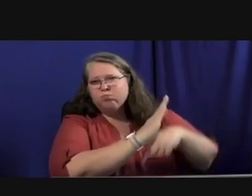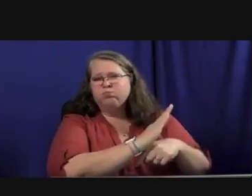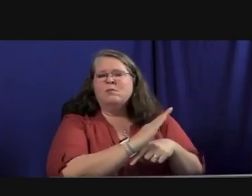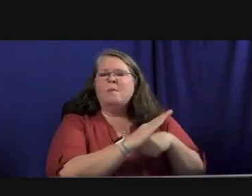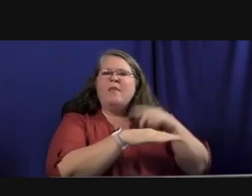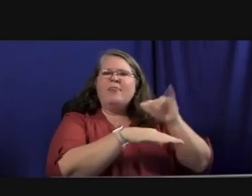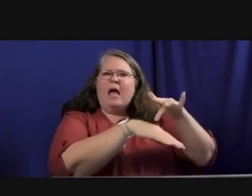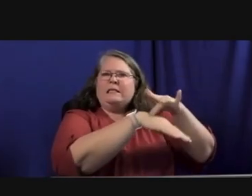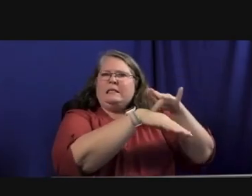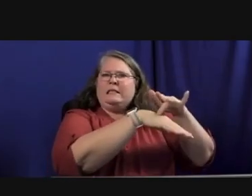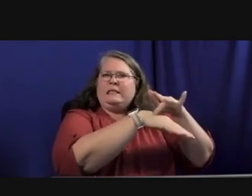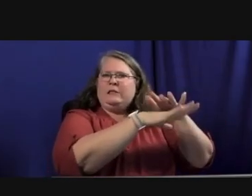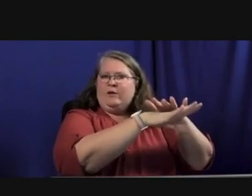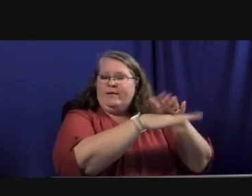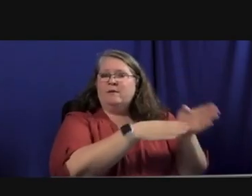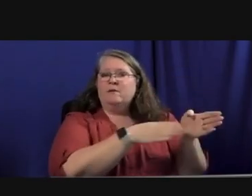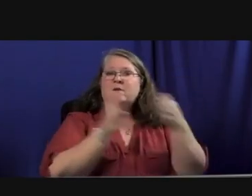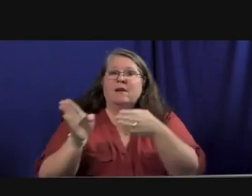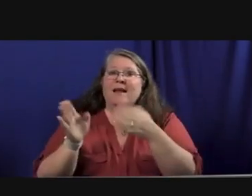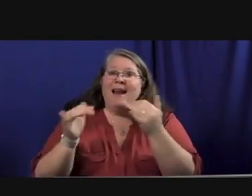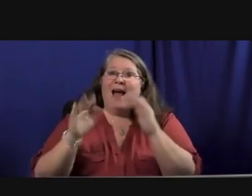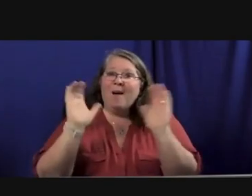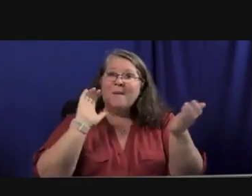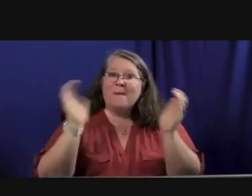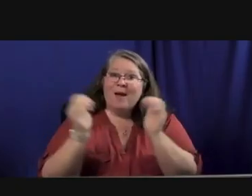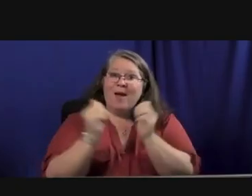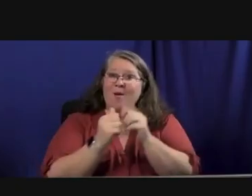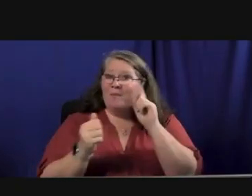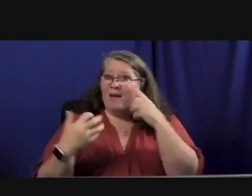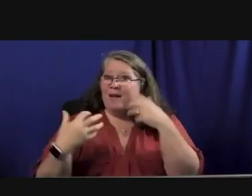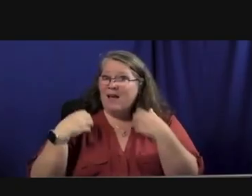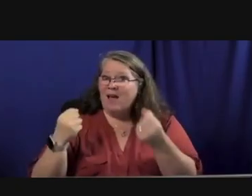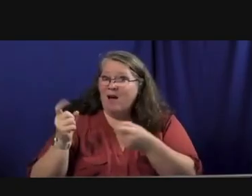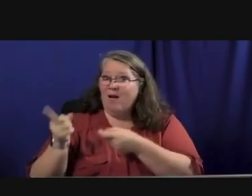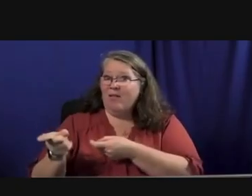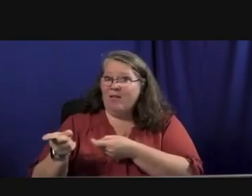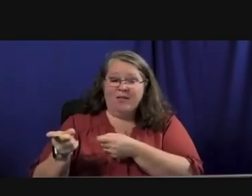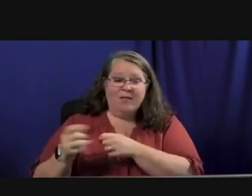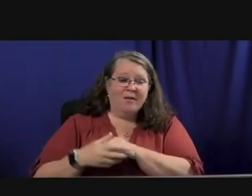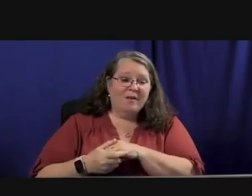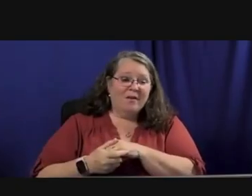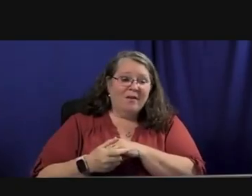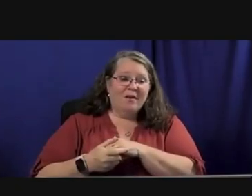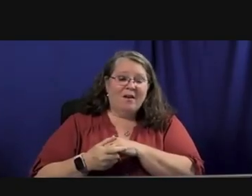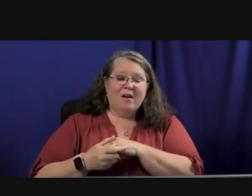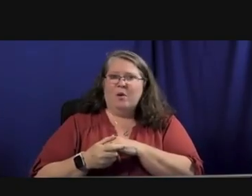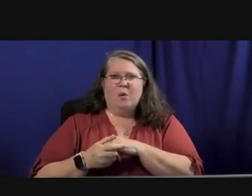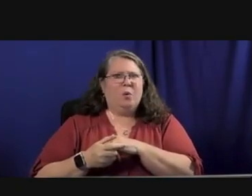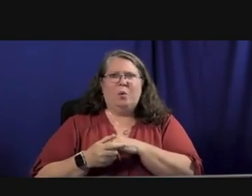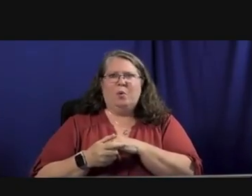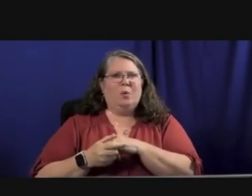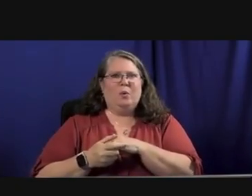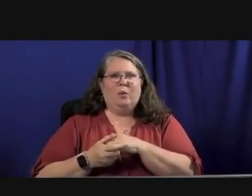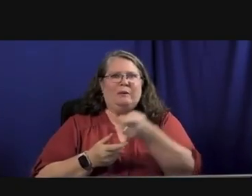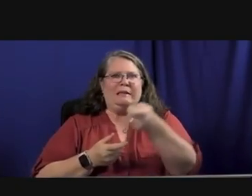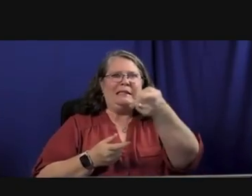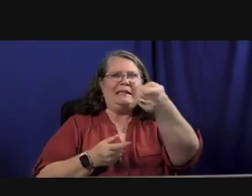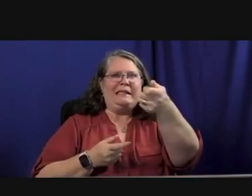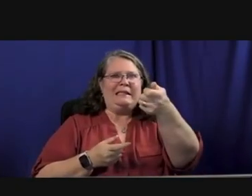again, this is very surfaced information, but that is very common within the deaf community. Now, when it comes to the mental health